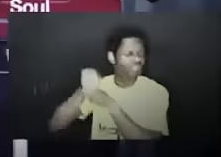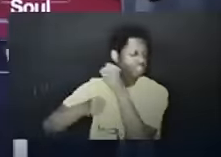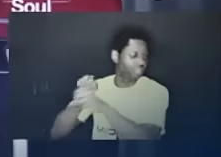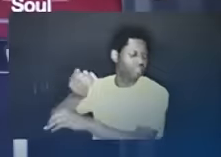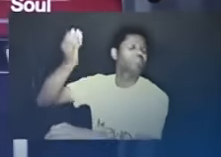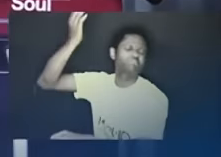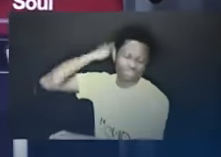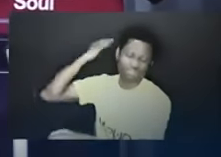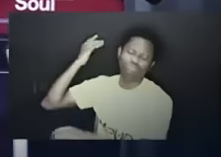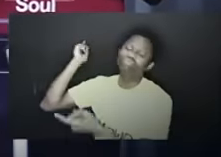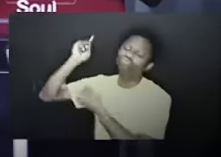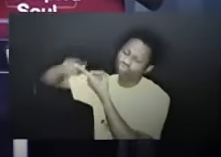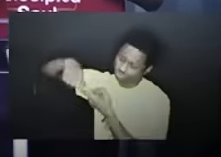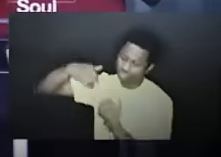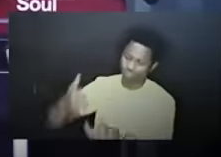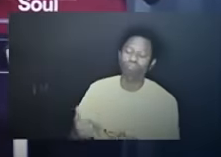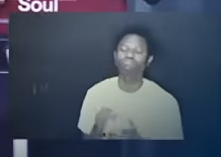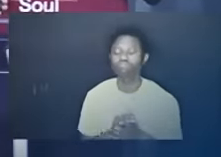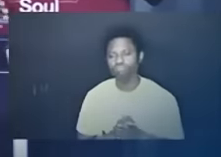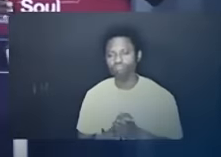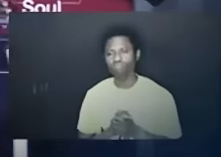Now,